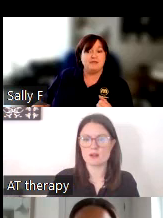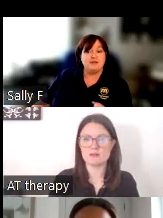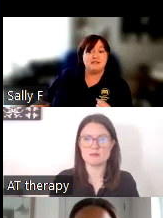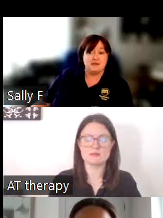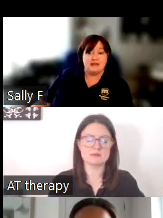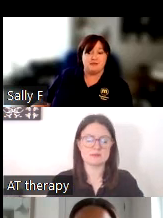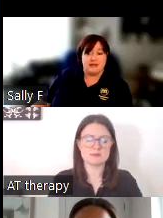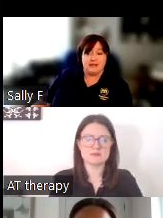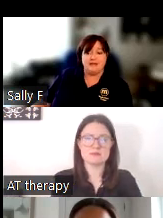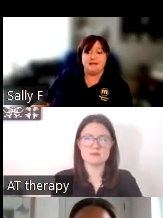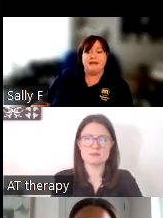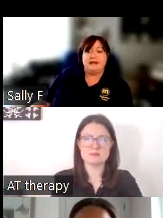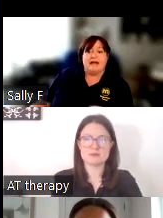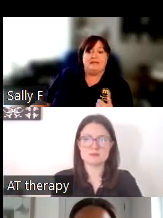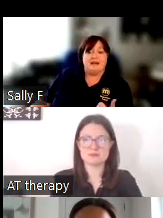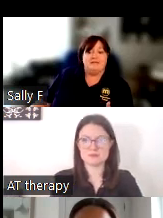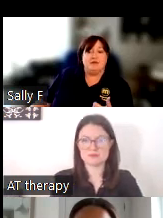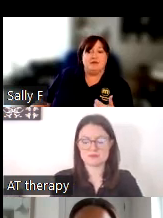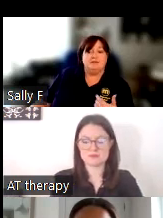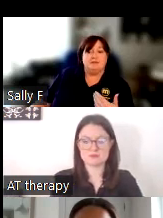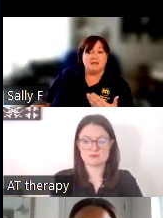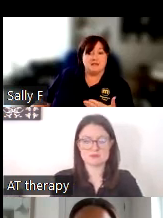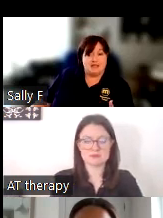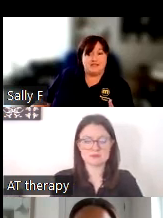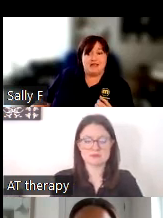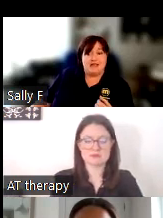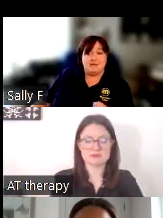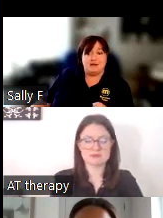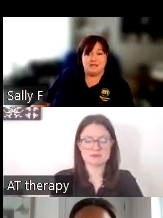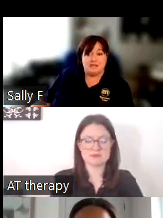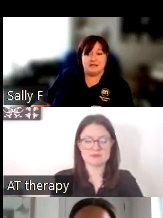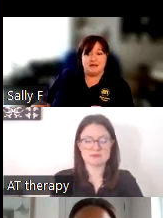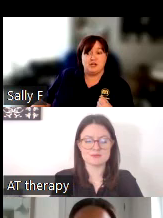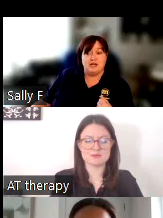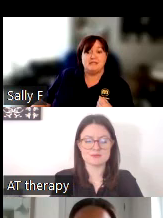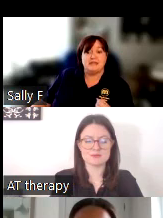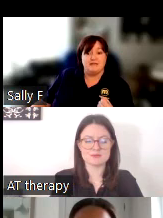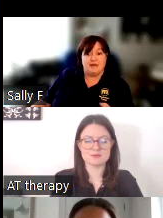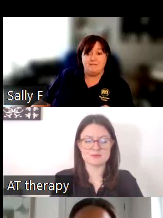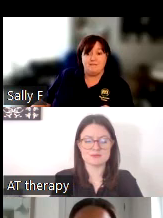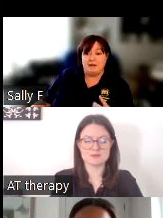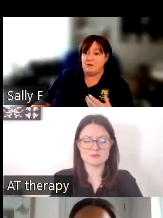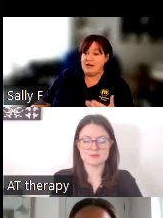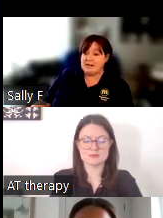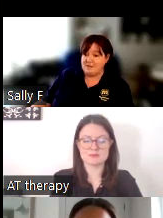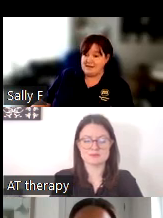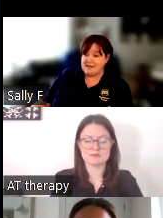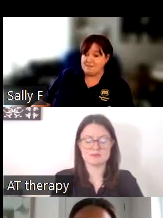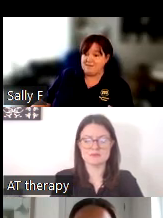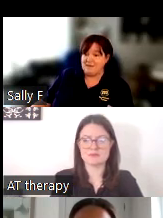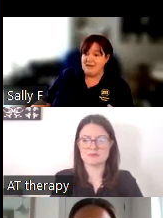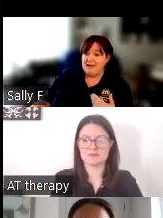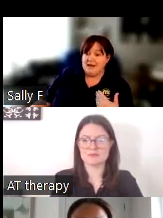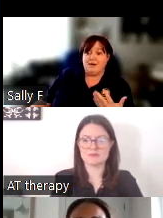was refusing to eat and drink. And therefore, because of this, the antibiotics that they were trying to give him, they weren't